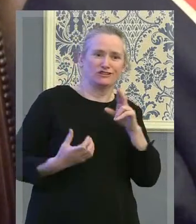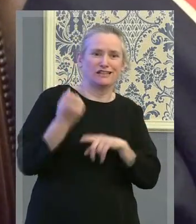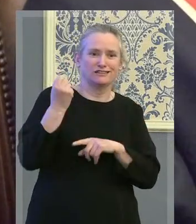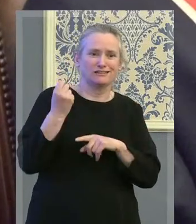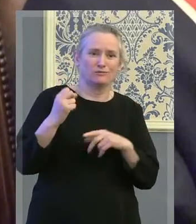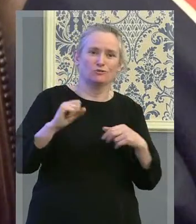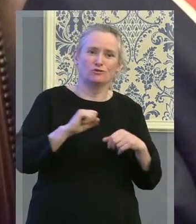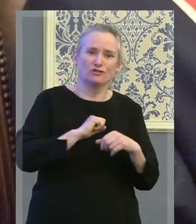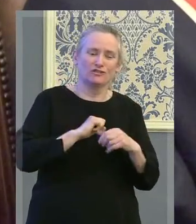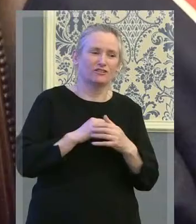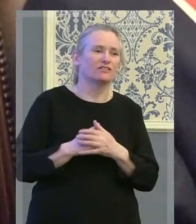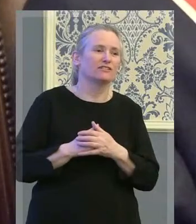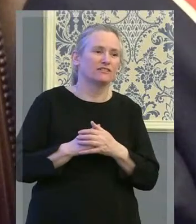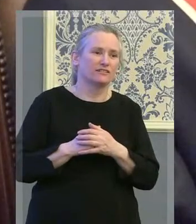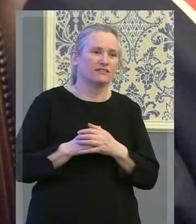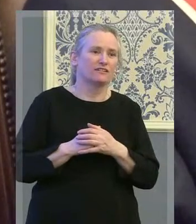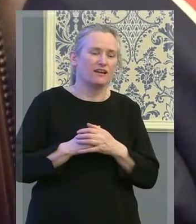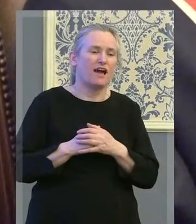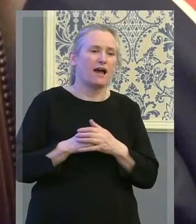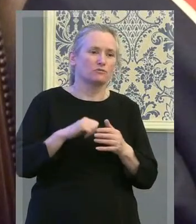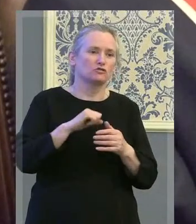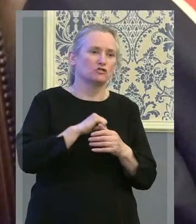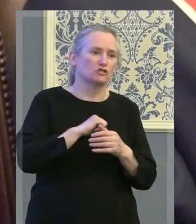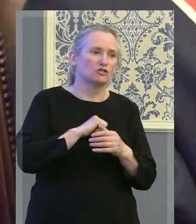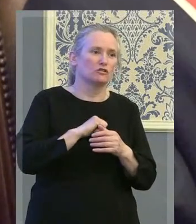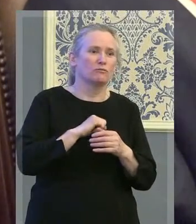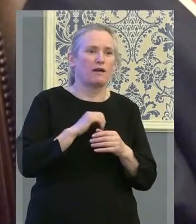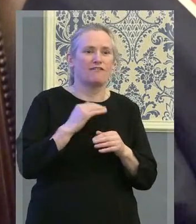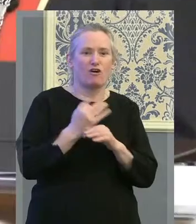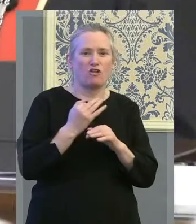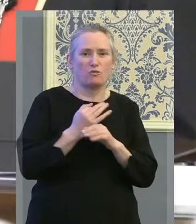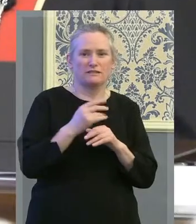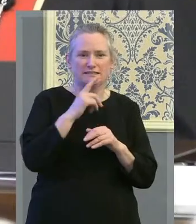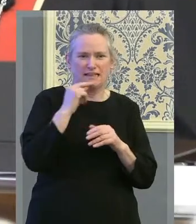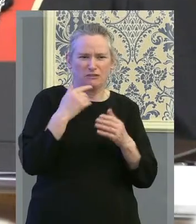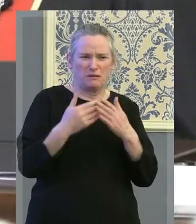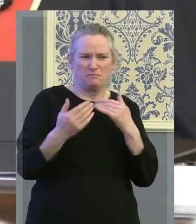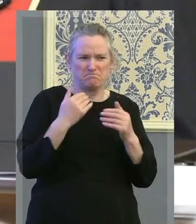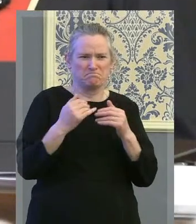with all that success, he would have come up to you and said, "Can I have a horse?"